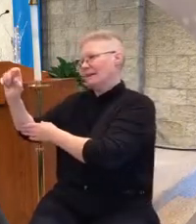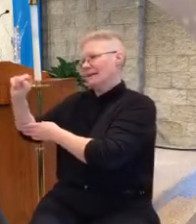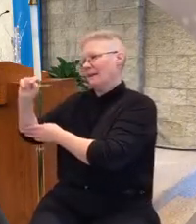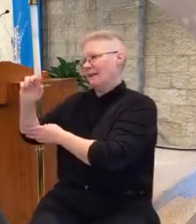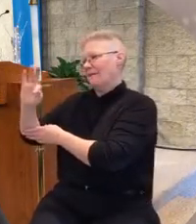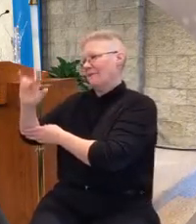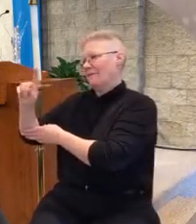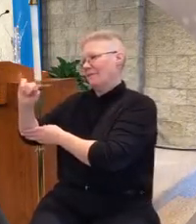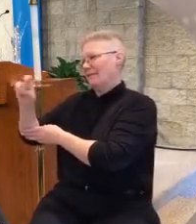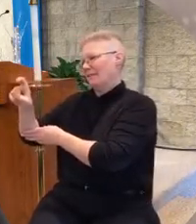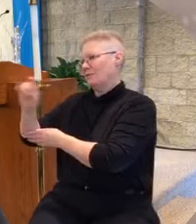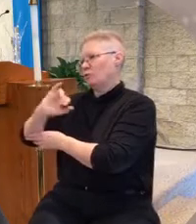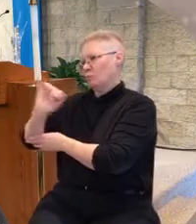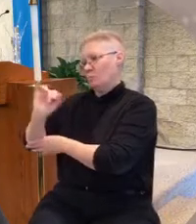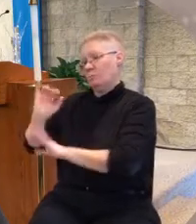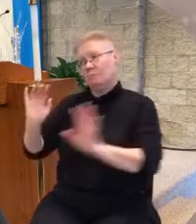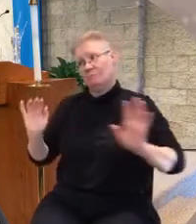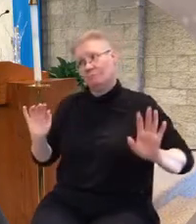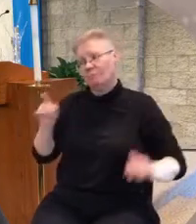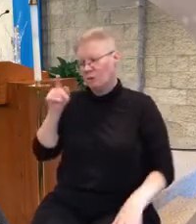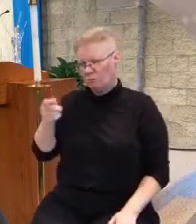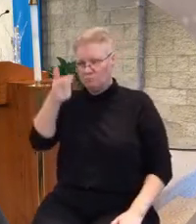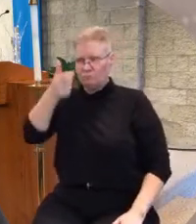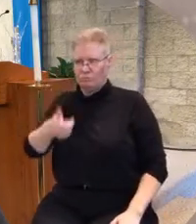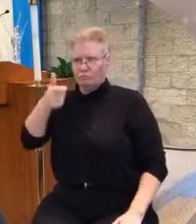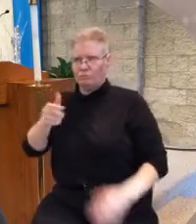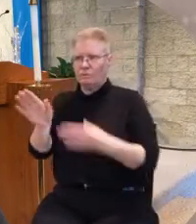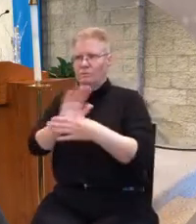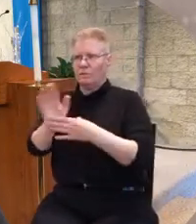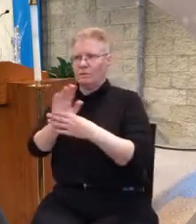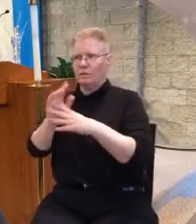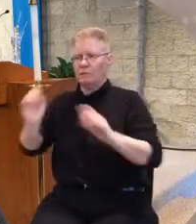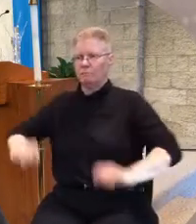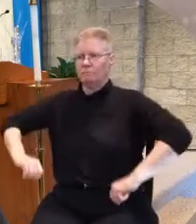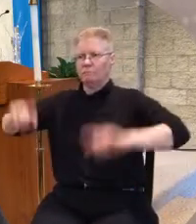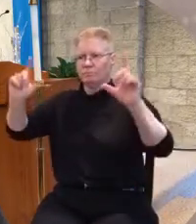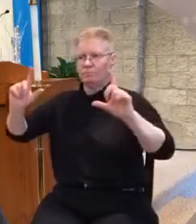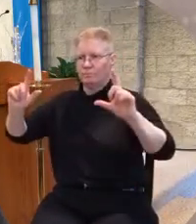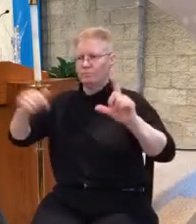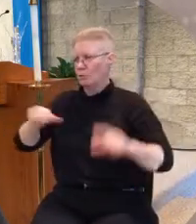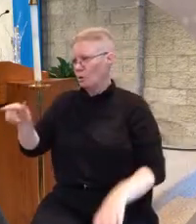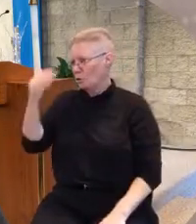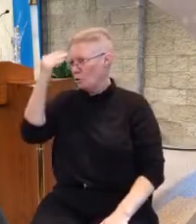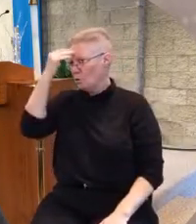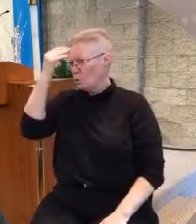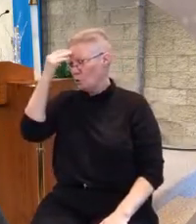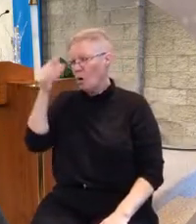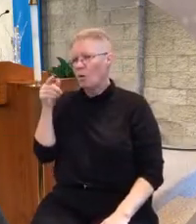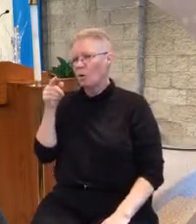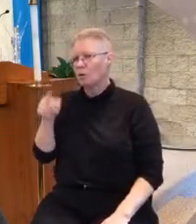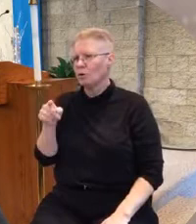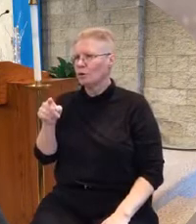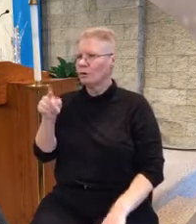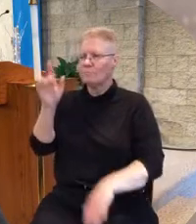You press a button, you click on a movie on Netflix, knowing darn well you're clicking on a series.